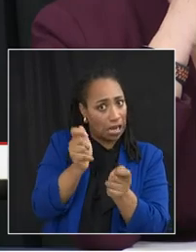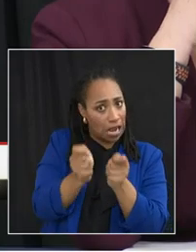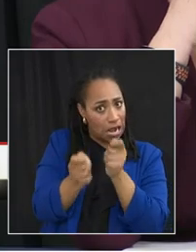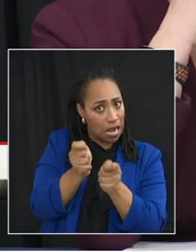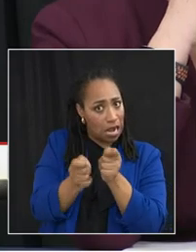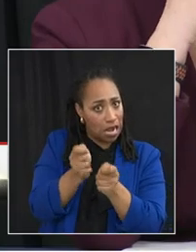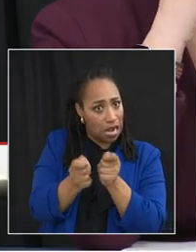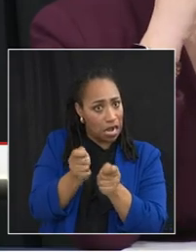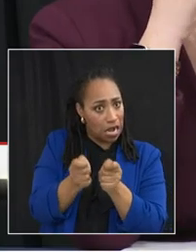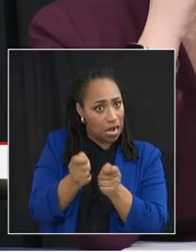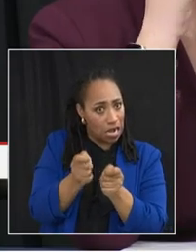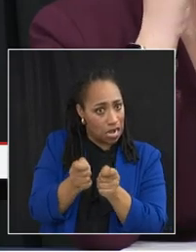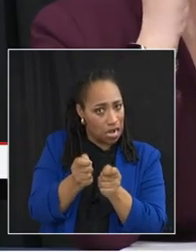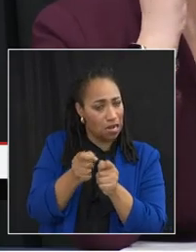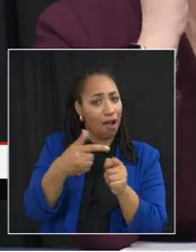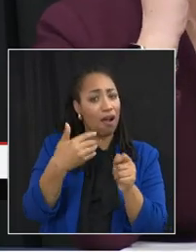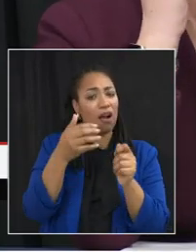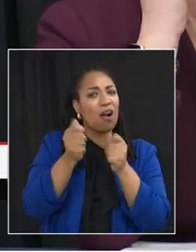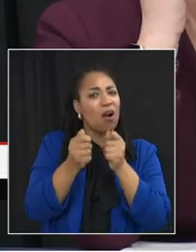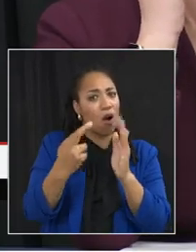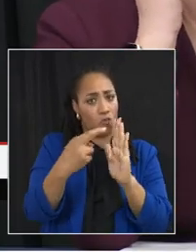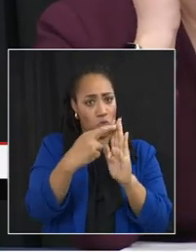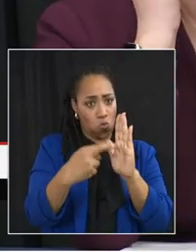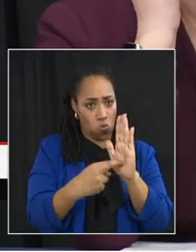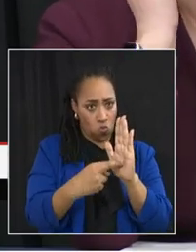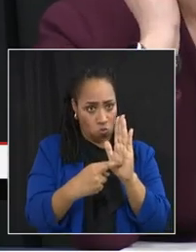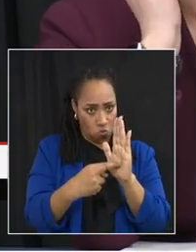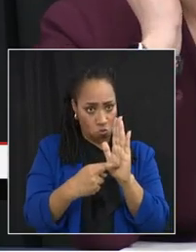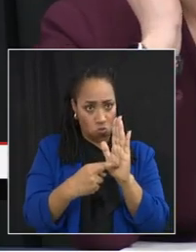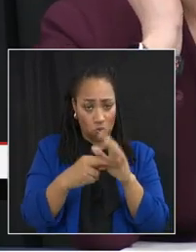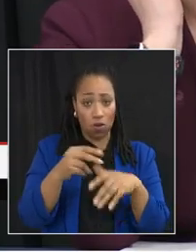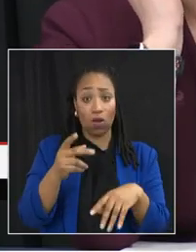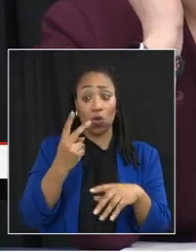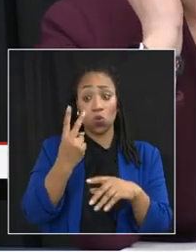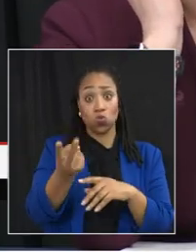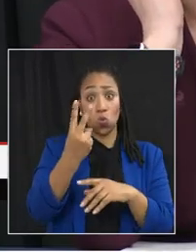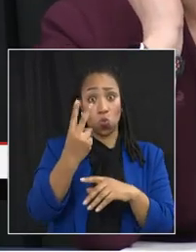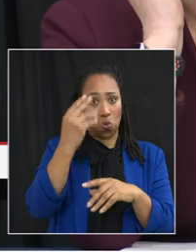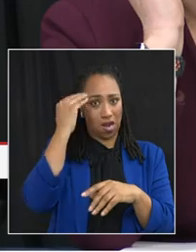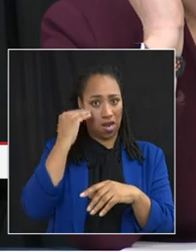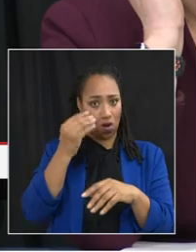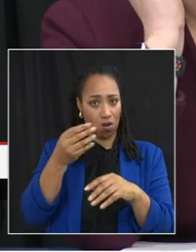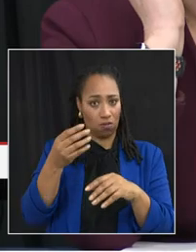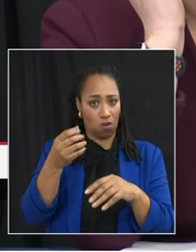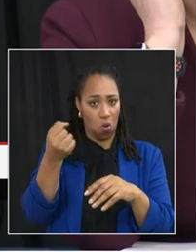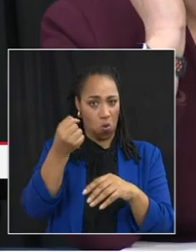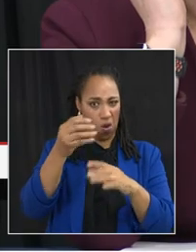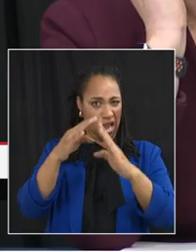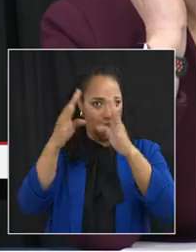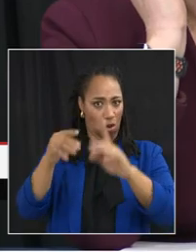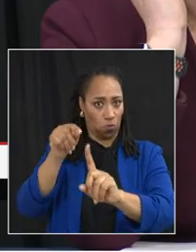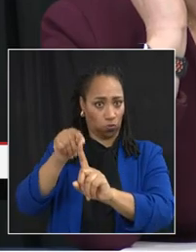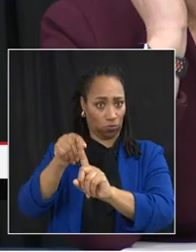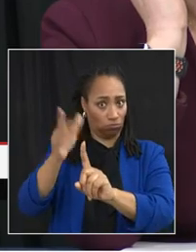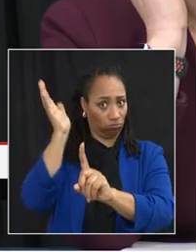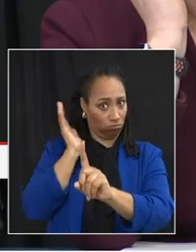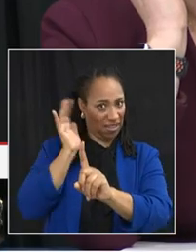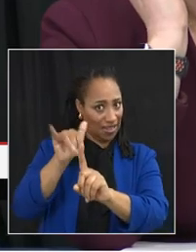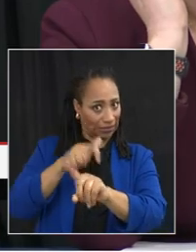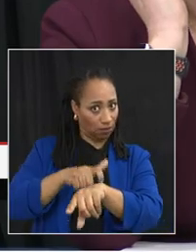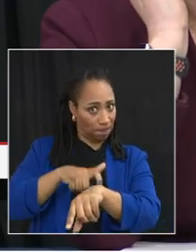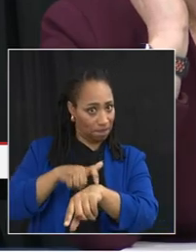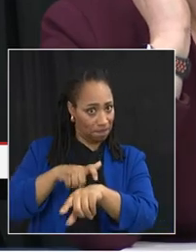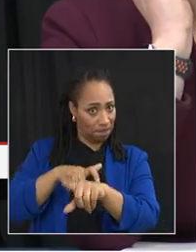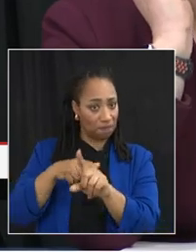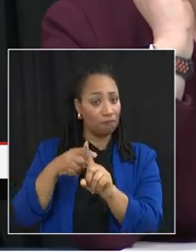more specific, like two couple, right? Household, at the time under the original Safe at Home program, maybe only